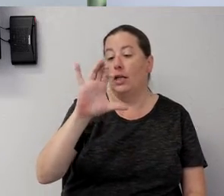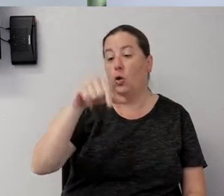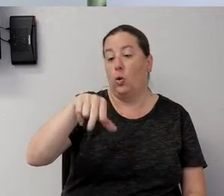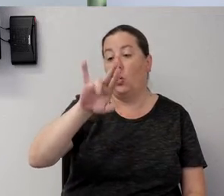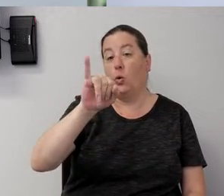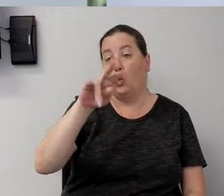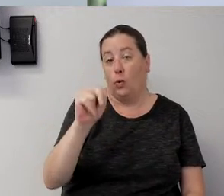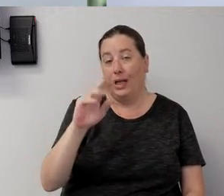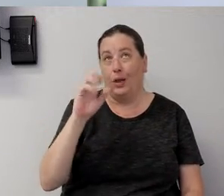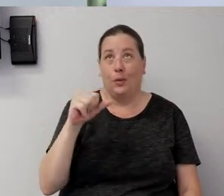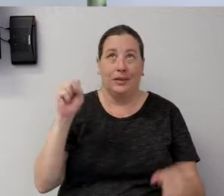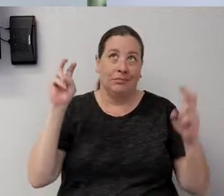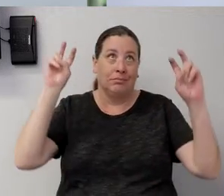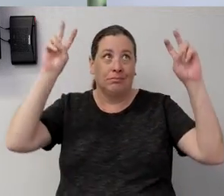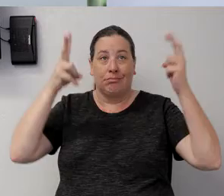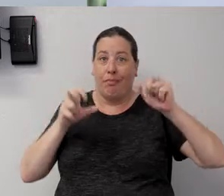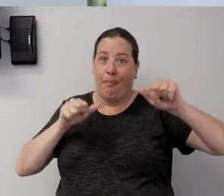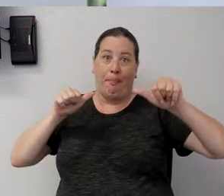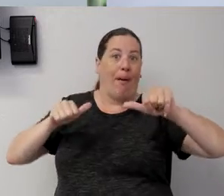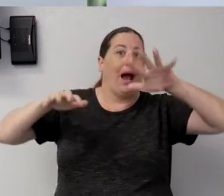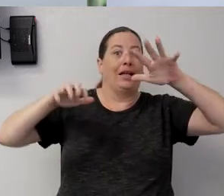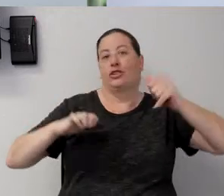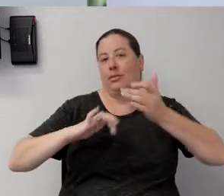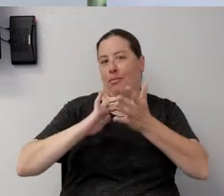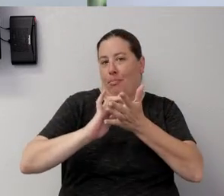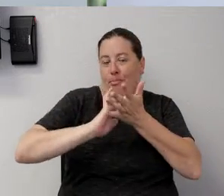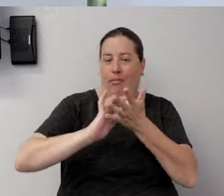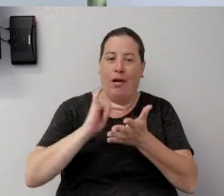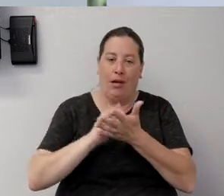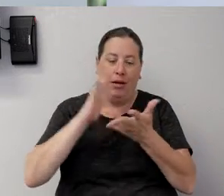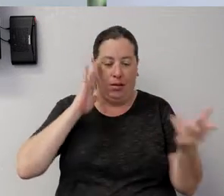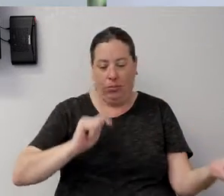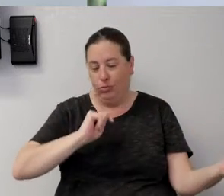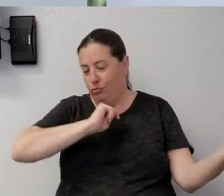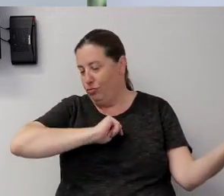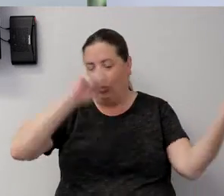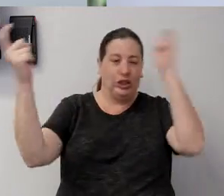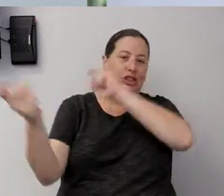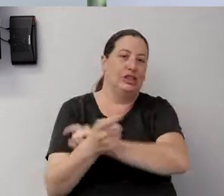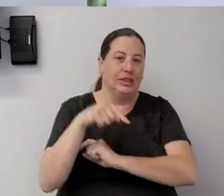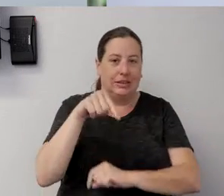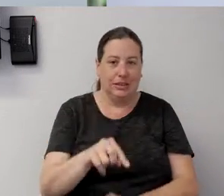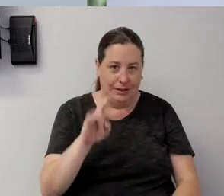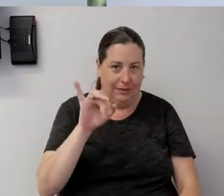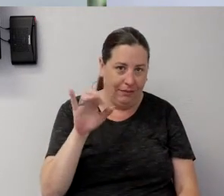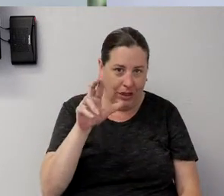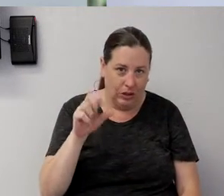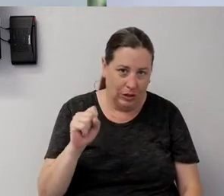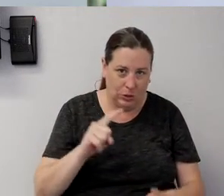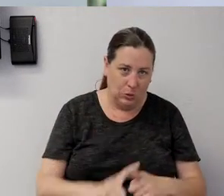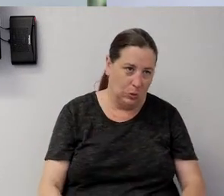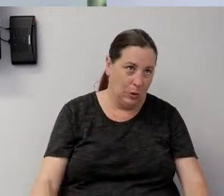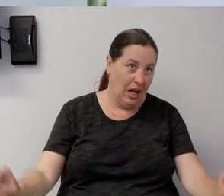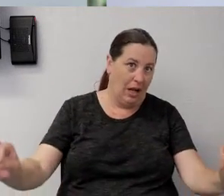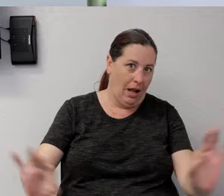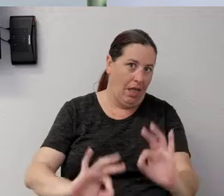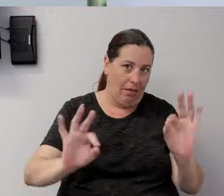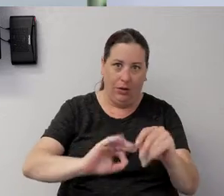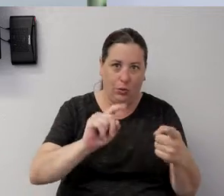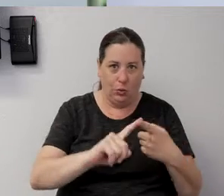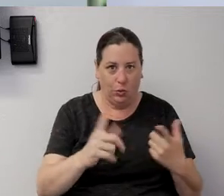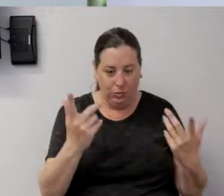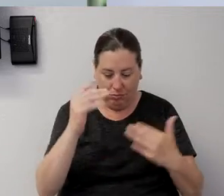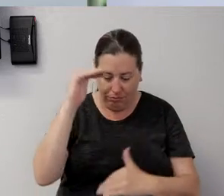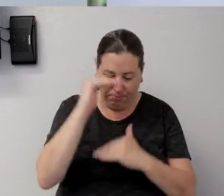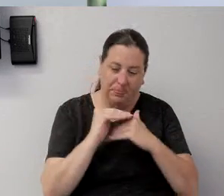pill that would transform this virus into nothing more than a simple cold